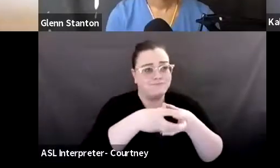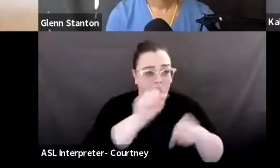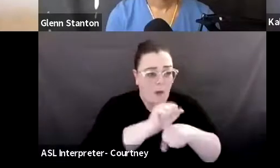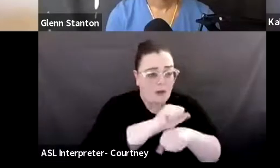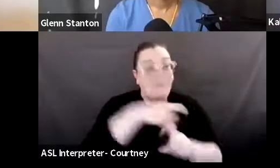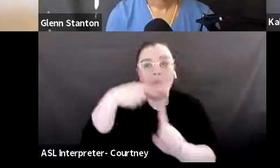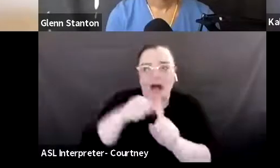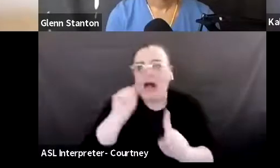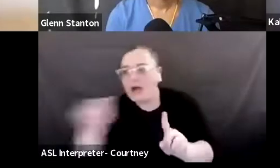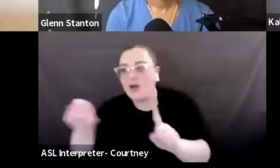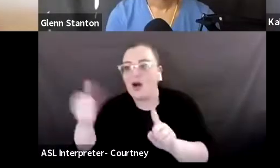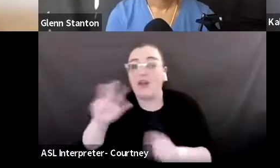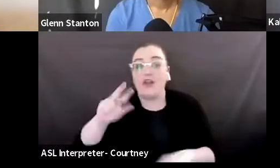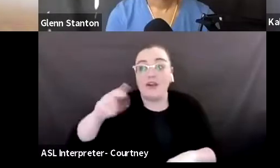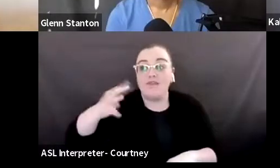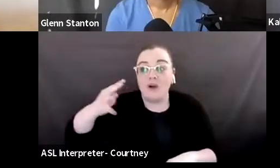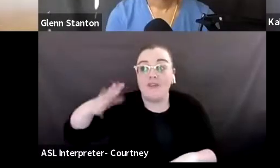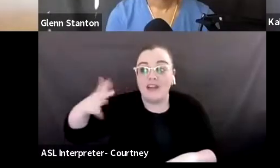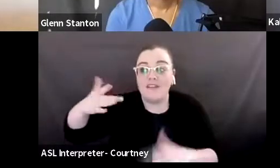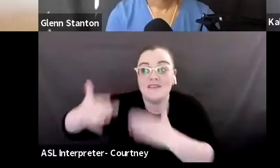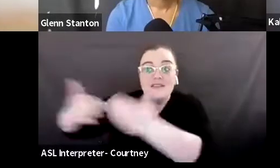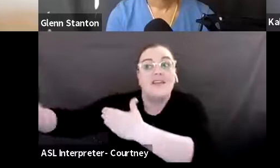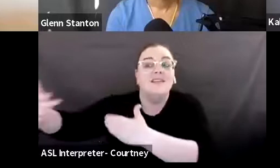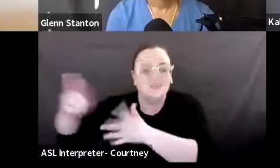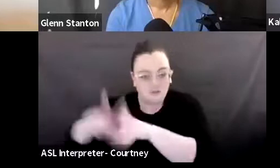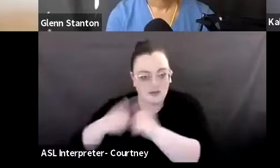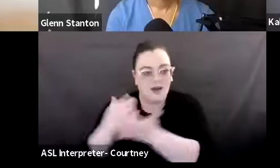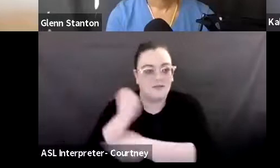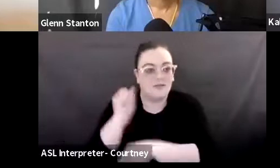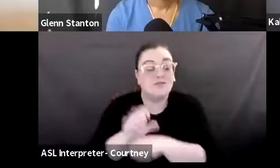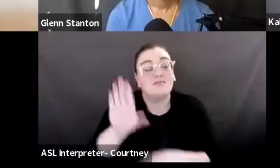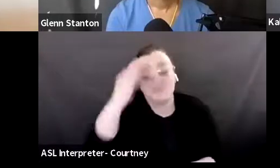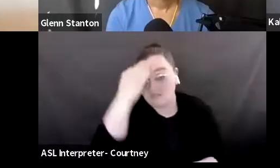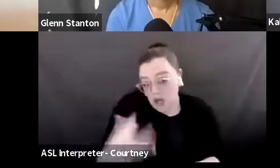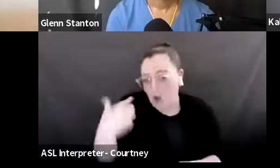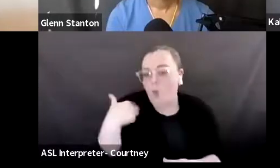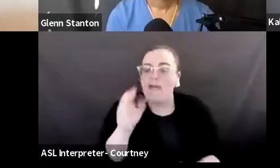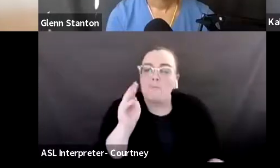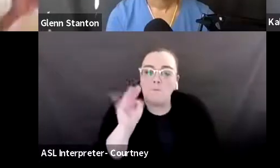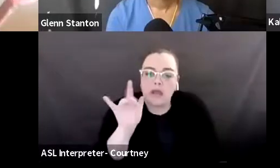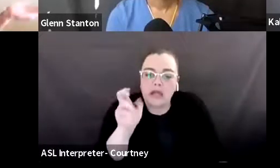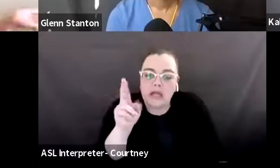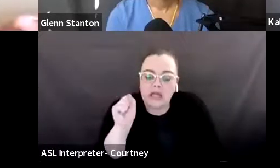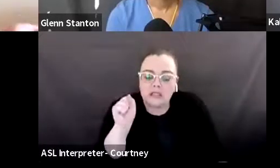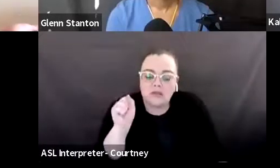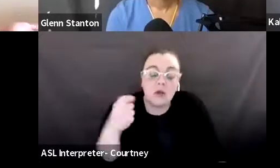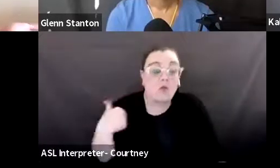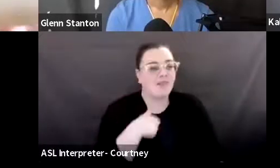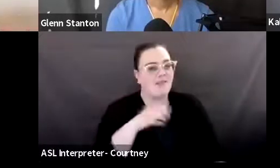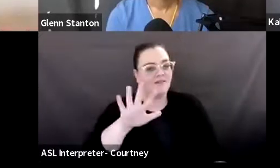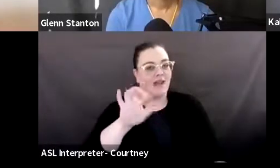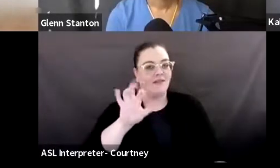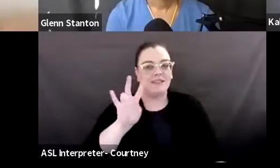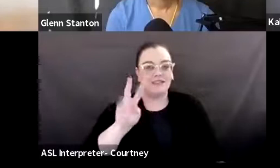the third, fourth, fifth, and people, we got millions of them. What did we say? 572